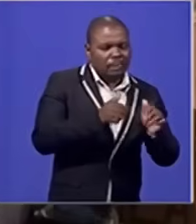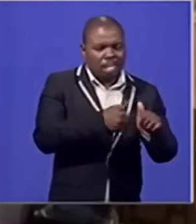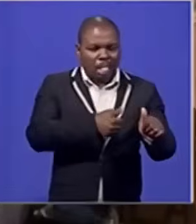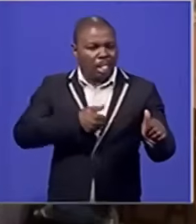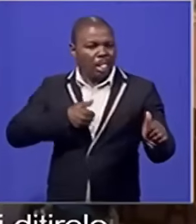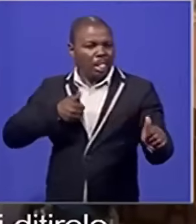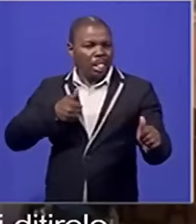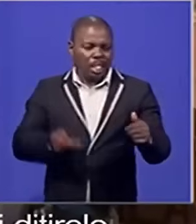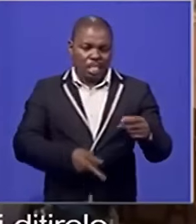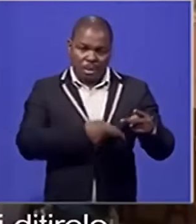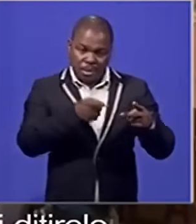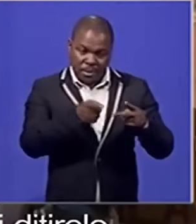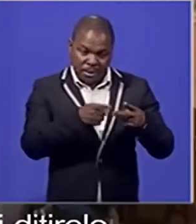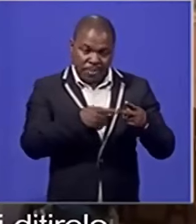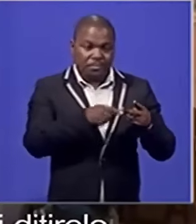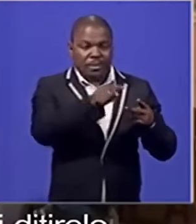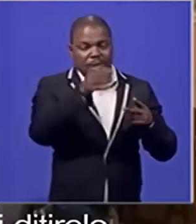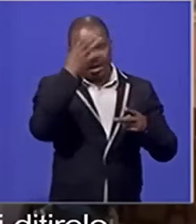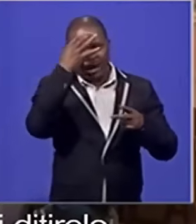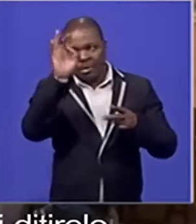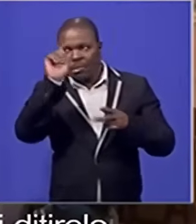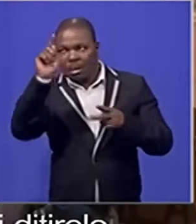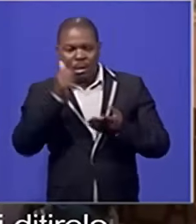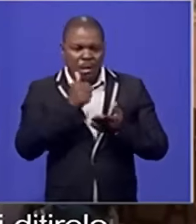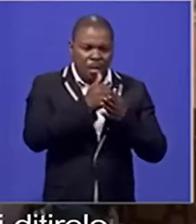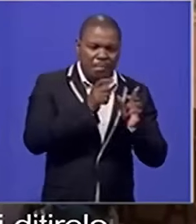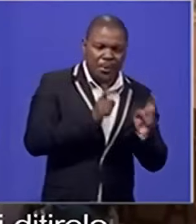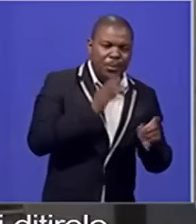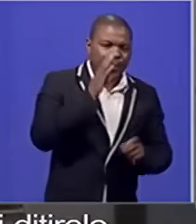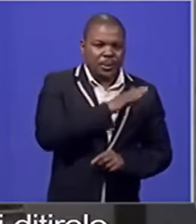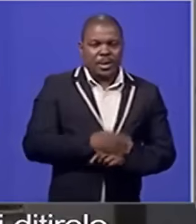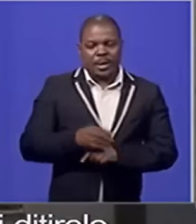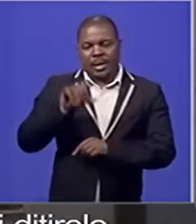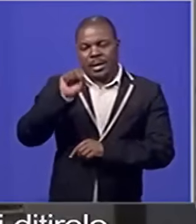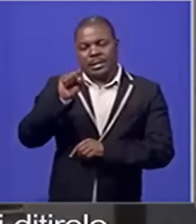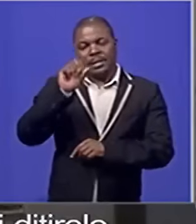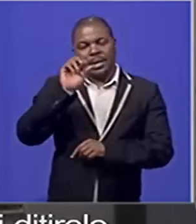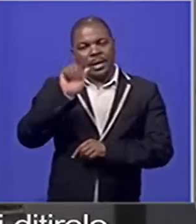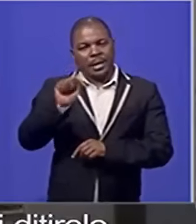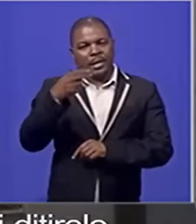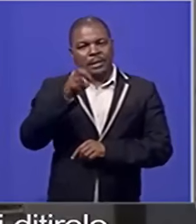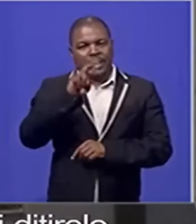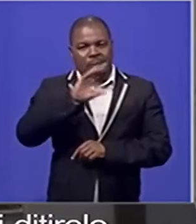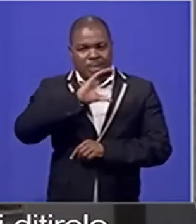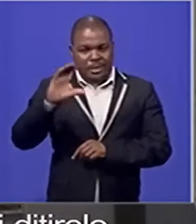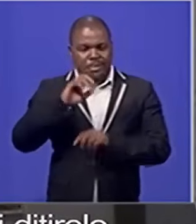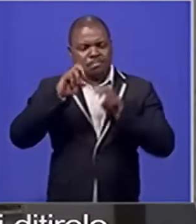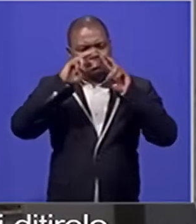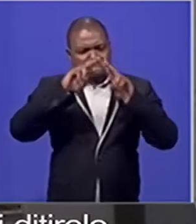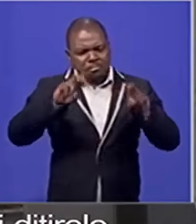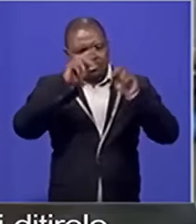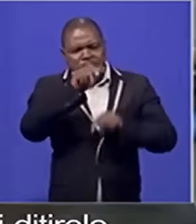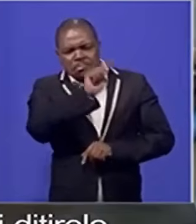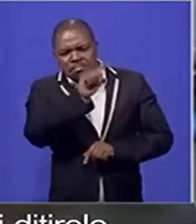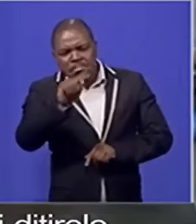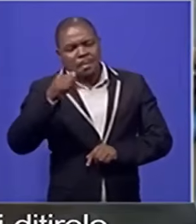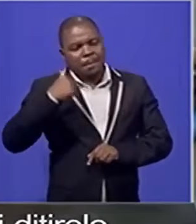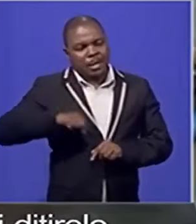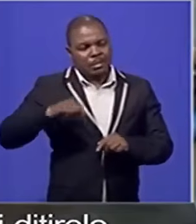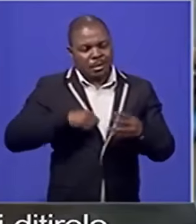go sa tseye dikgato ga bathati ba puso. SAHRC e dirile dipatlisiso mo dimasepaleng tsa sedika di